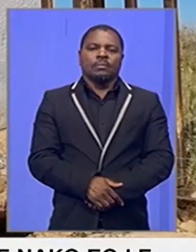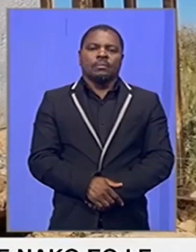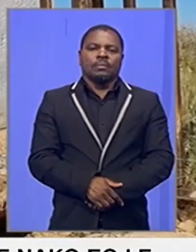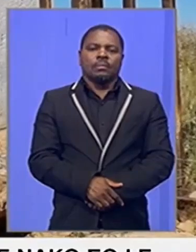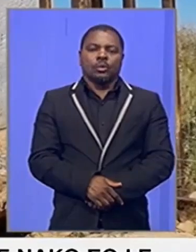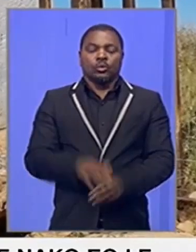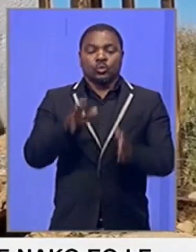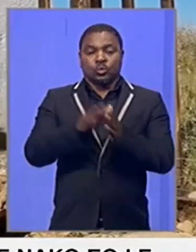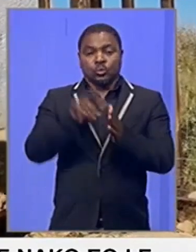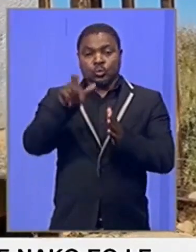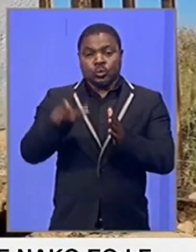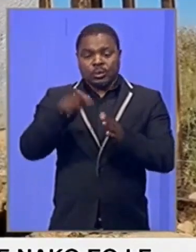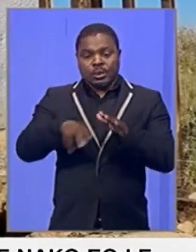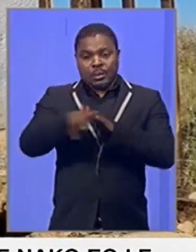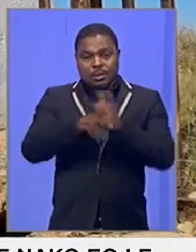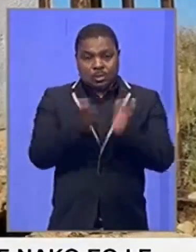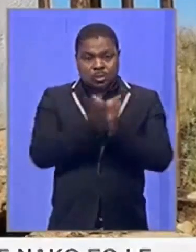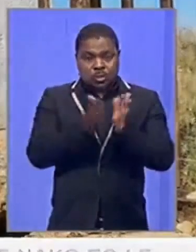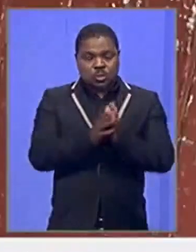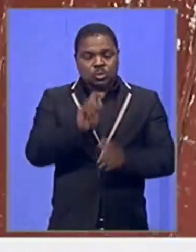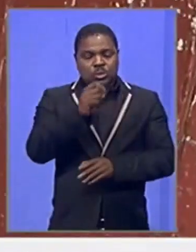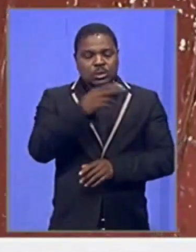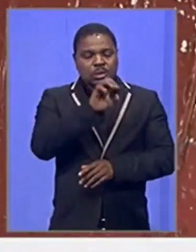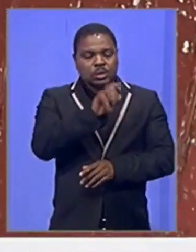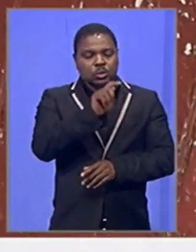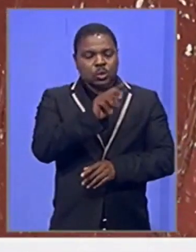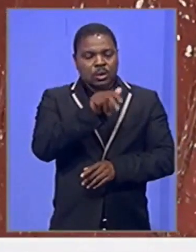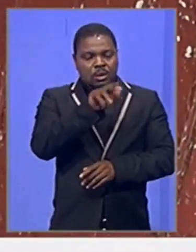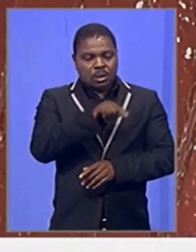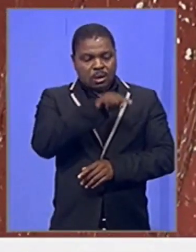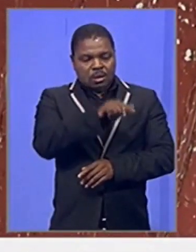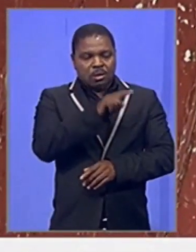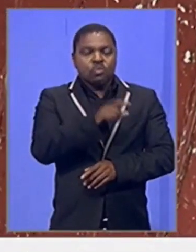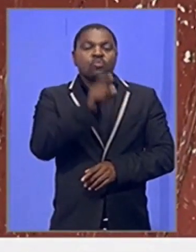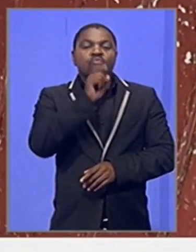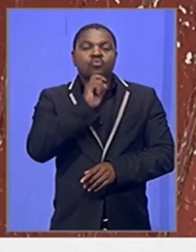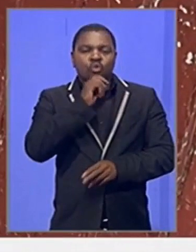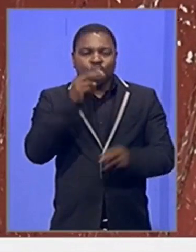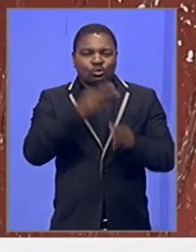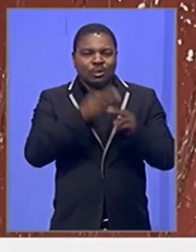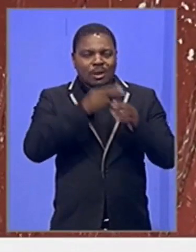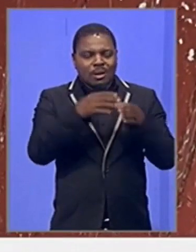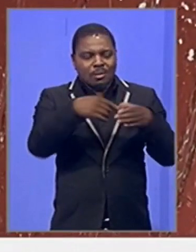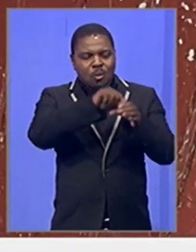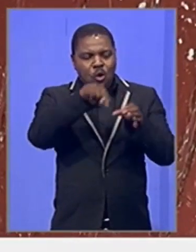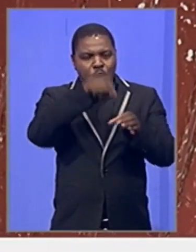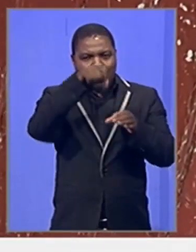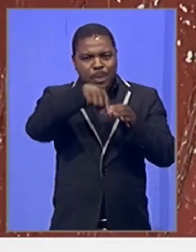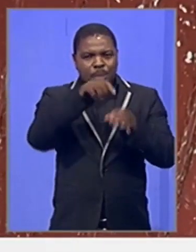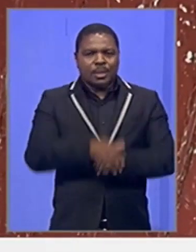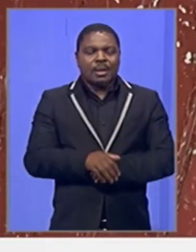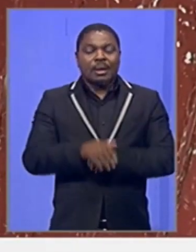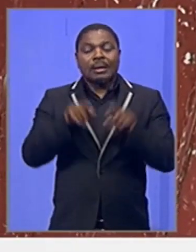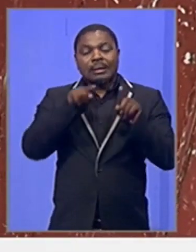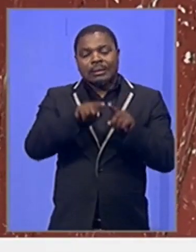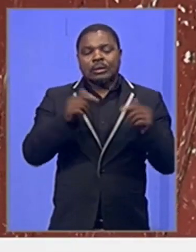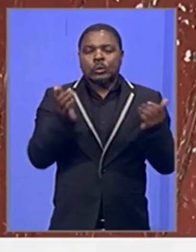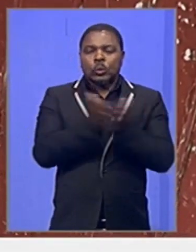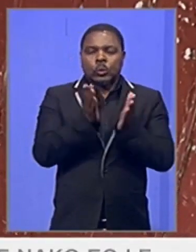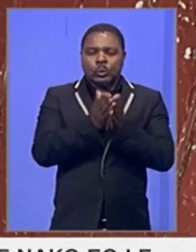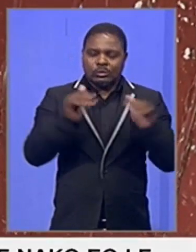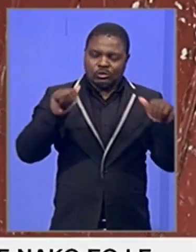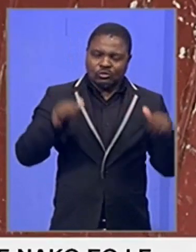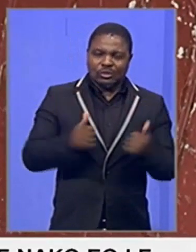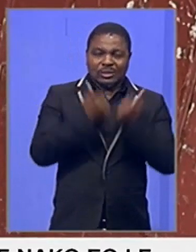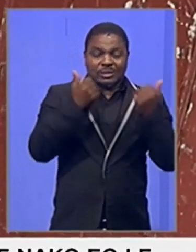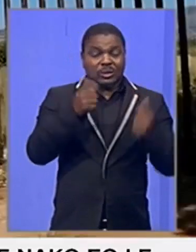Barutwana ba sekolo sa poraemare sa Tutwana ba dirisa matlwana boithusetso a dikhuti. Sekolo sa bone se itemogela kgwetlho tebang le ditirelo